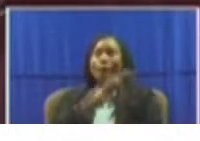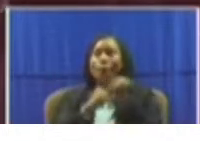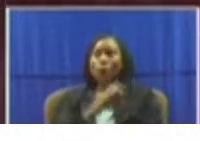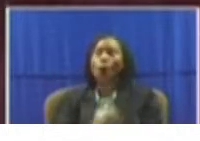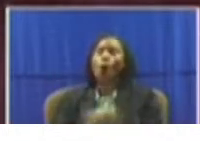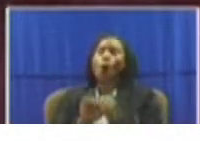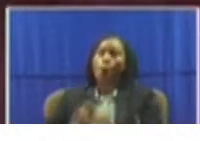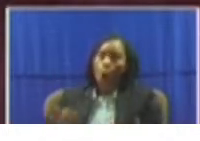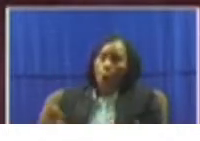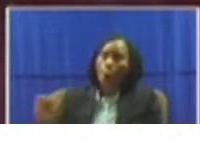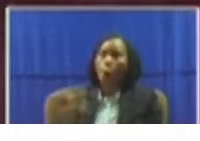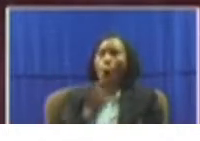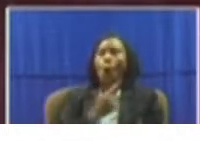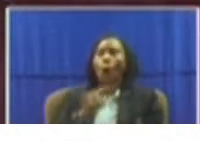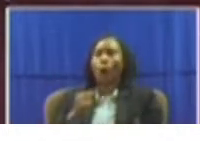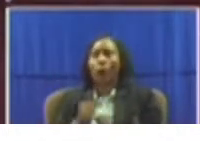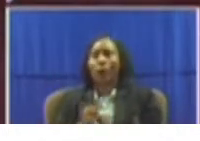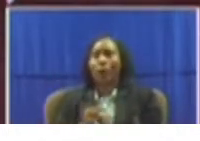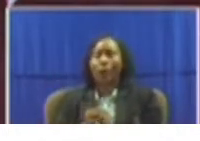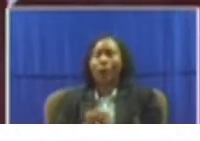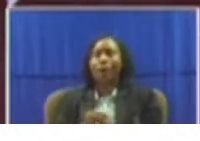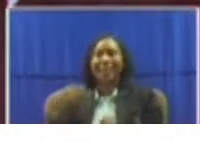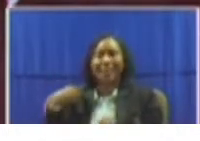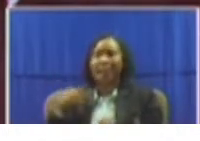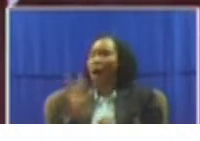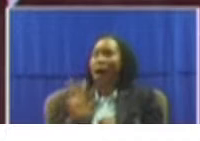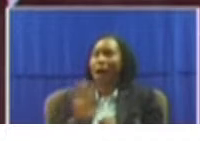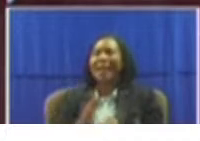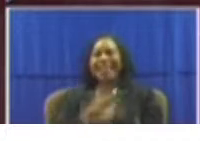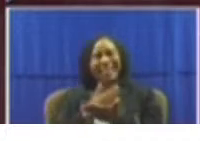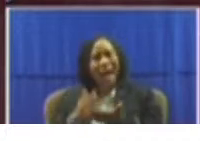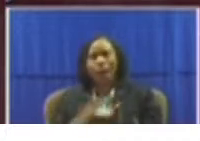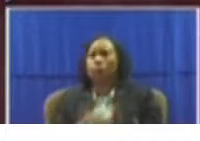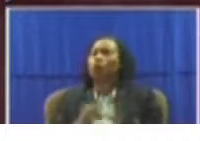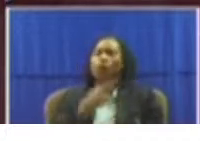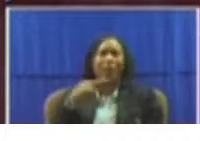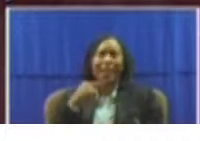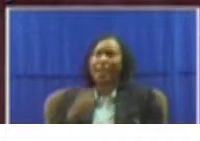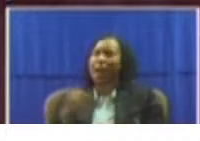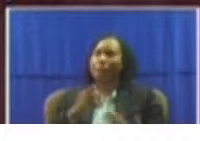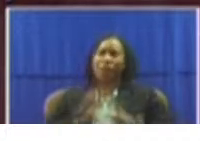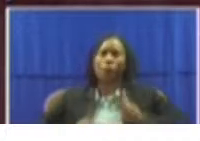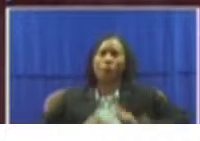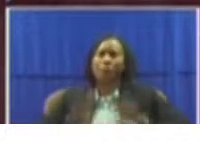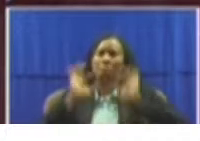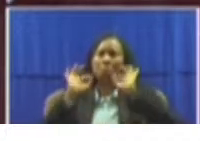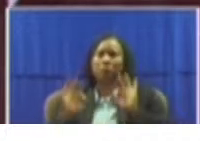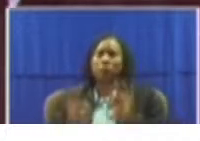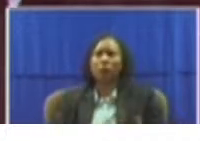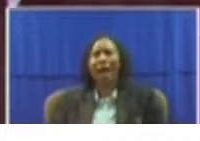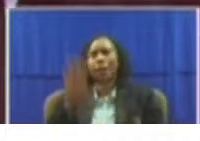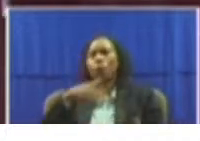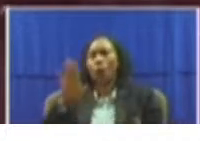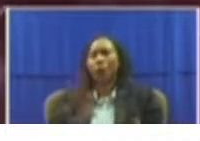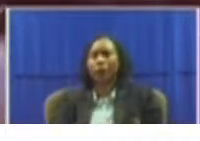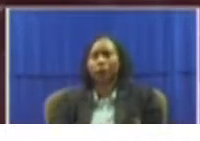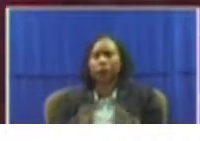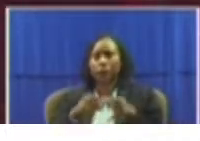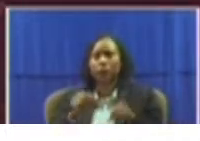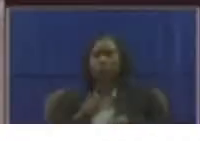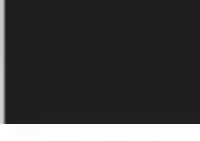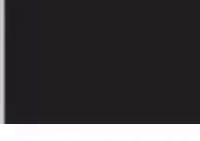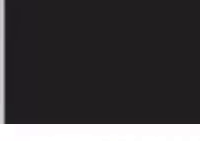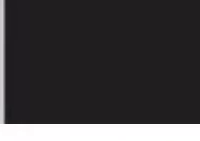say, remove all ministers. Some of them are performing exceptionally well. Thank you very much.